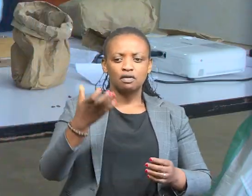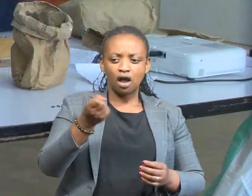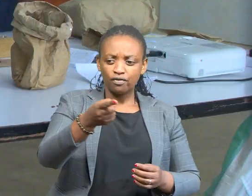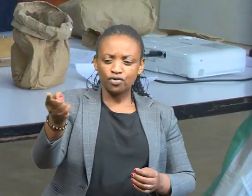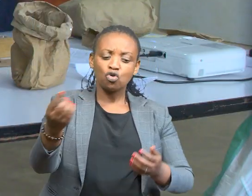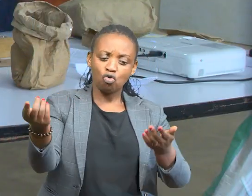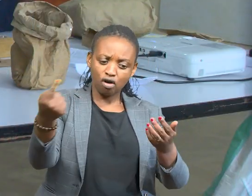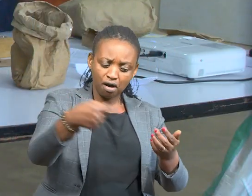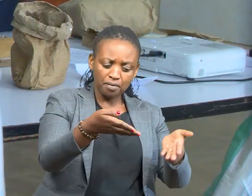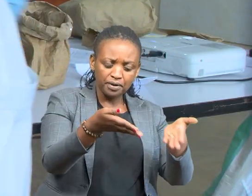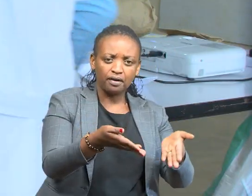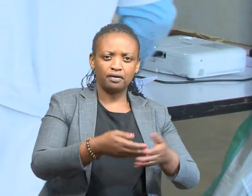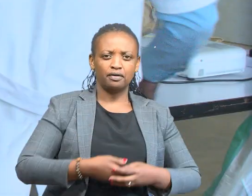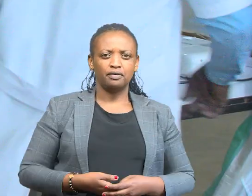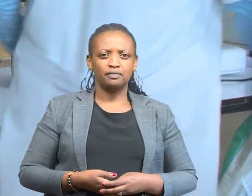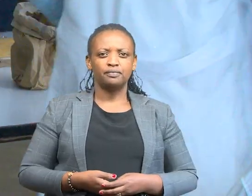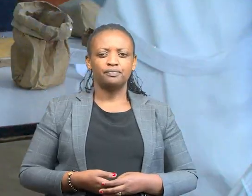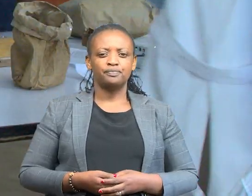Can I have you come here?